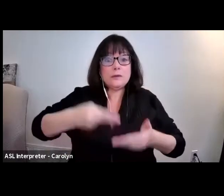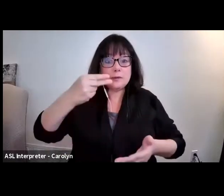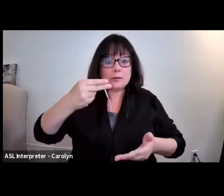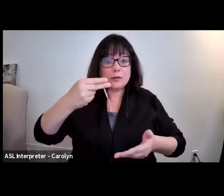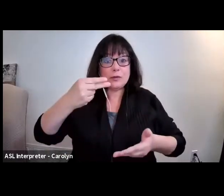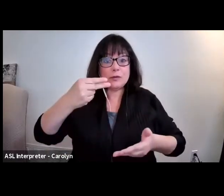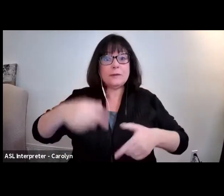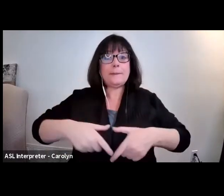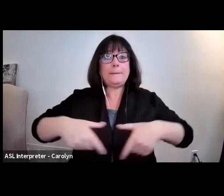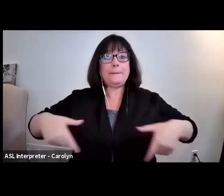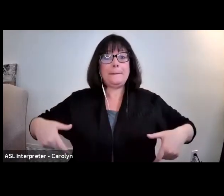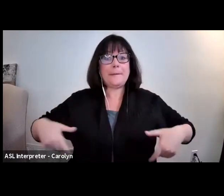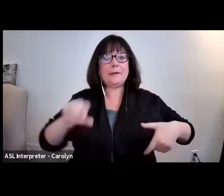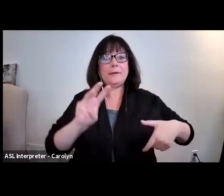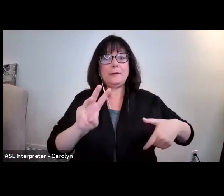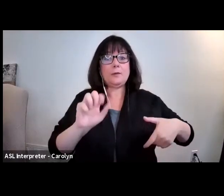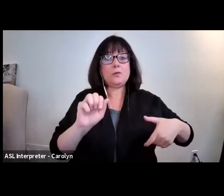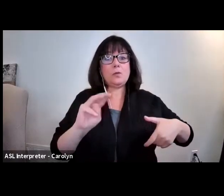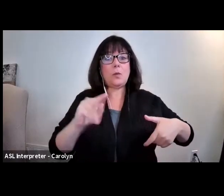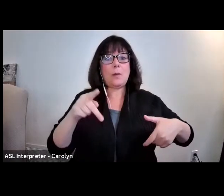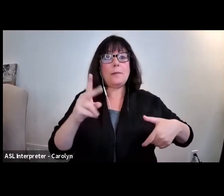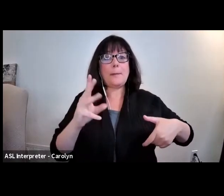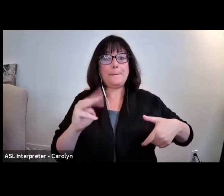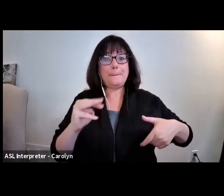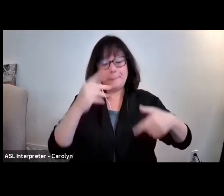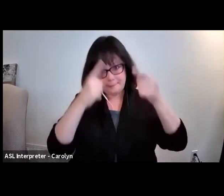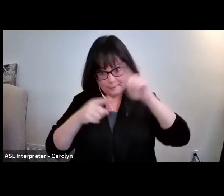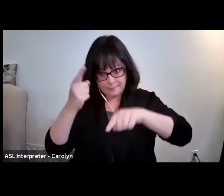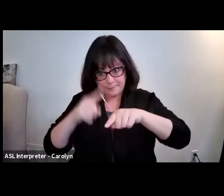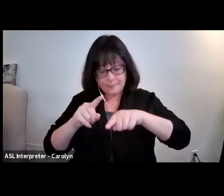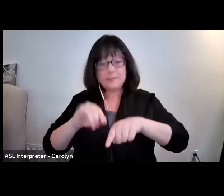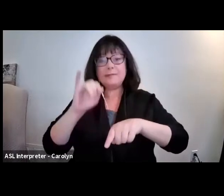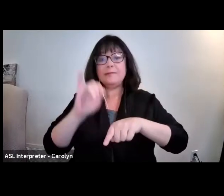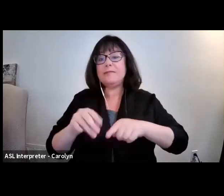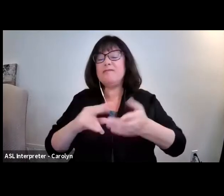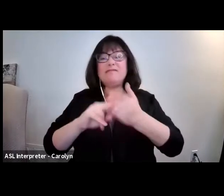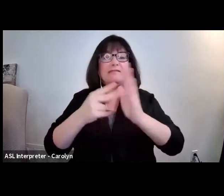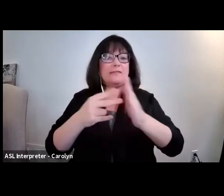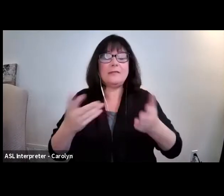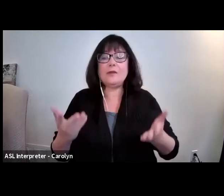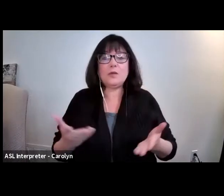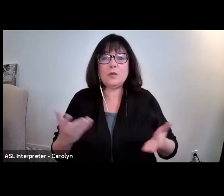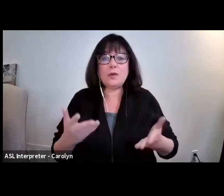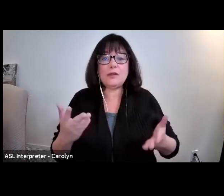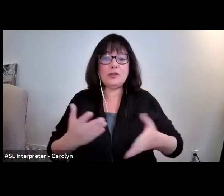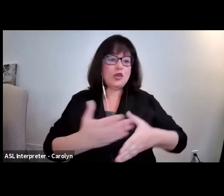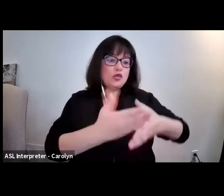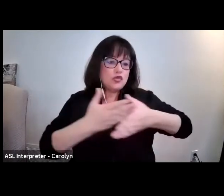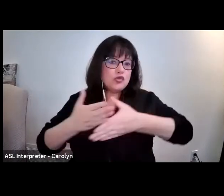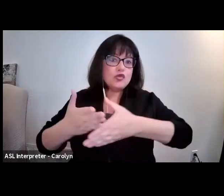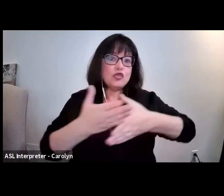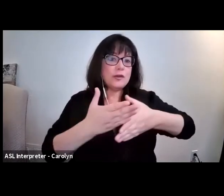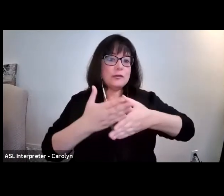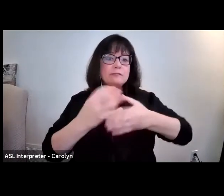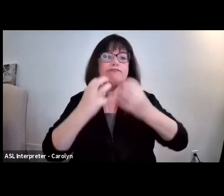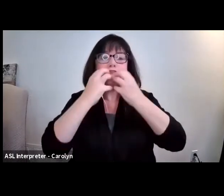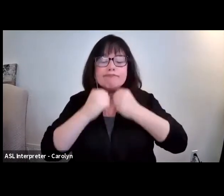an agreement to peaceably share and care for the Great Lakes region.